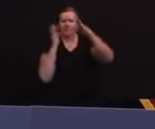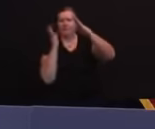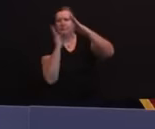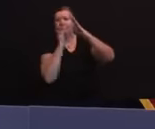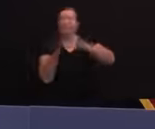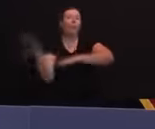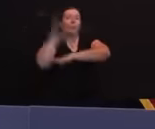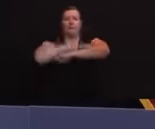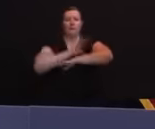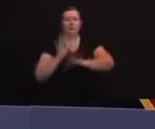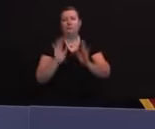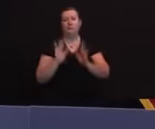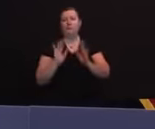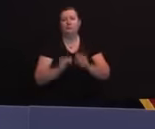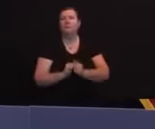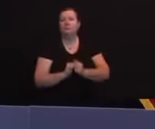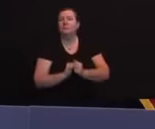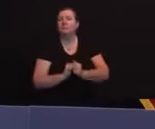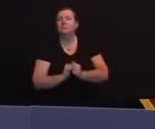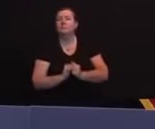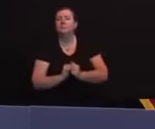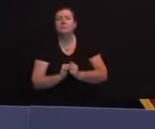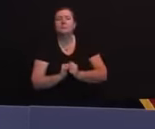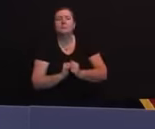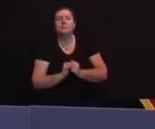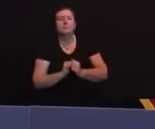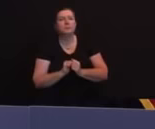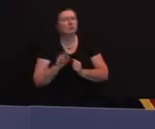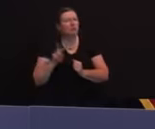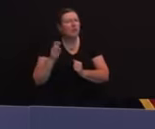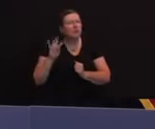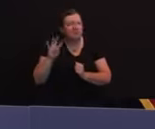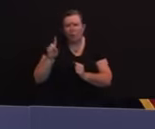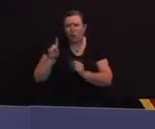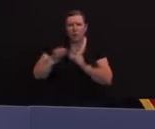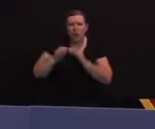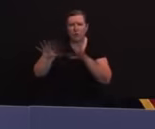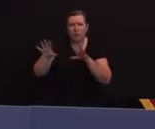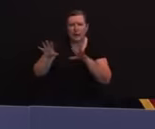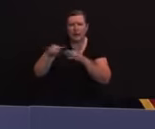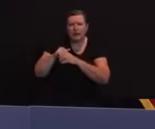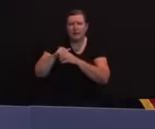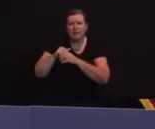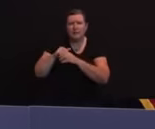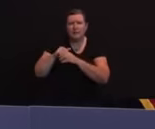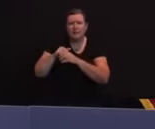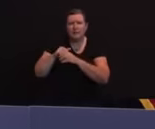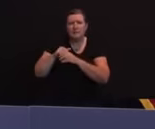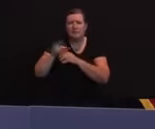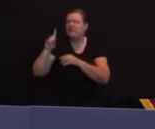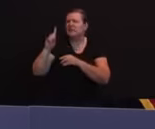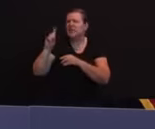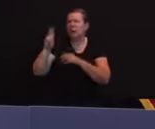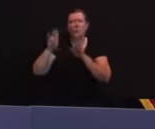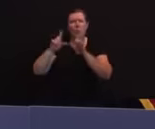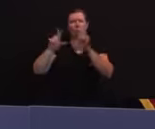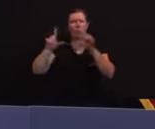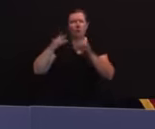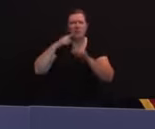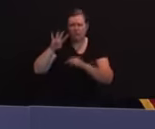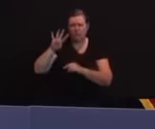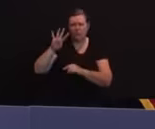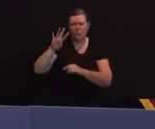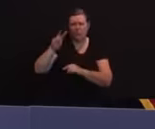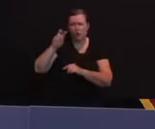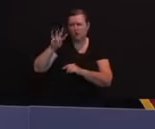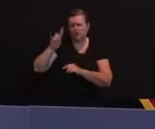Any more color on the 241 outbreaks that are on the web on the dashboard, I guess? Any sense of how